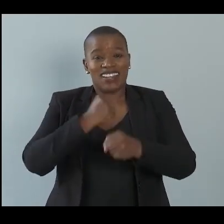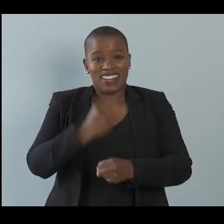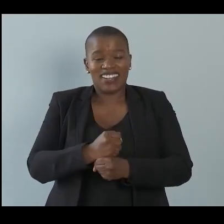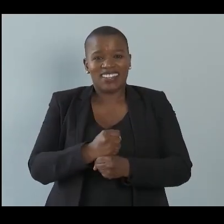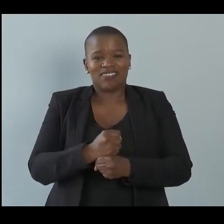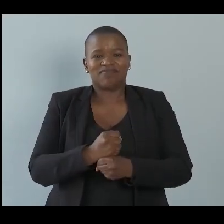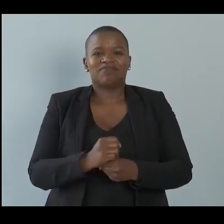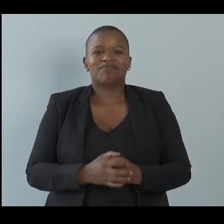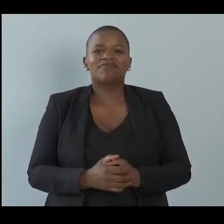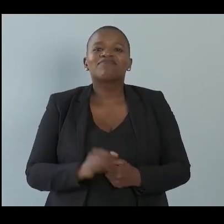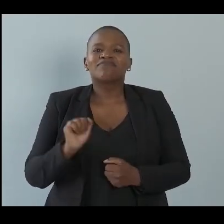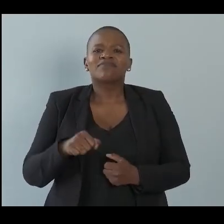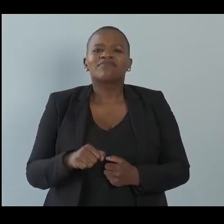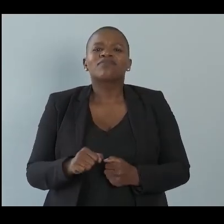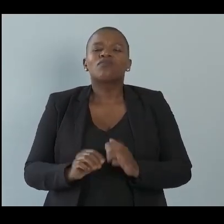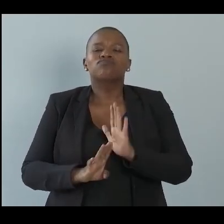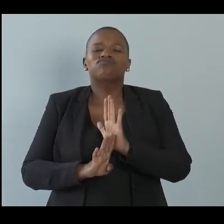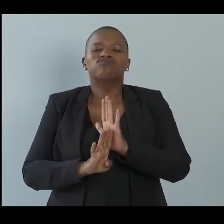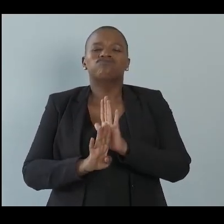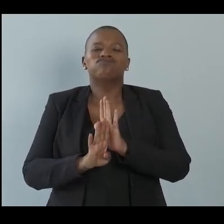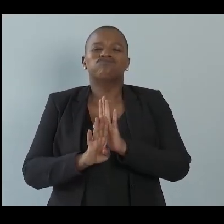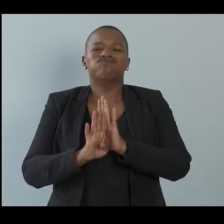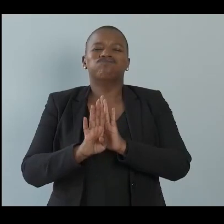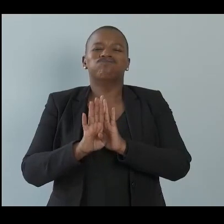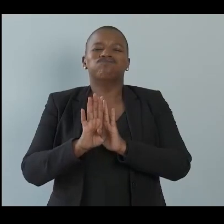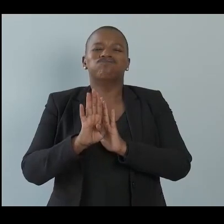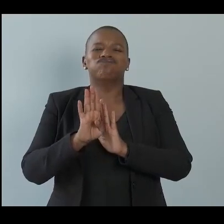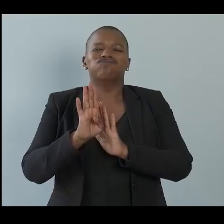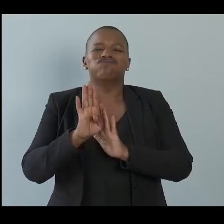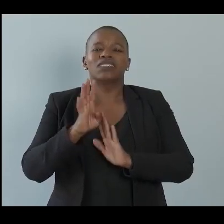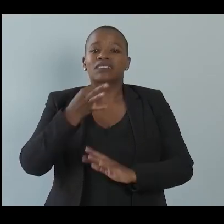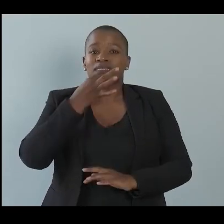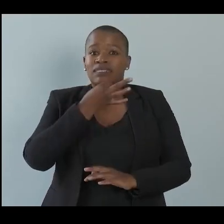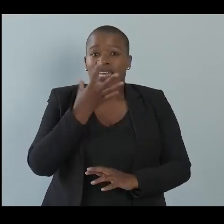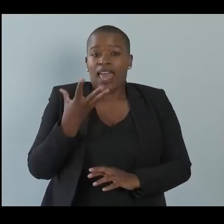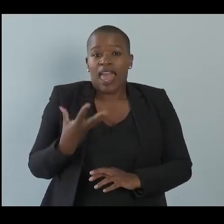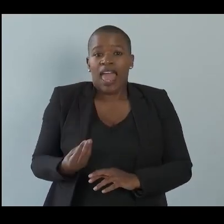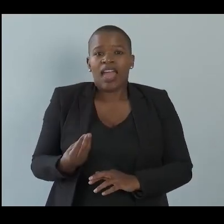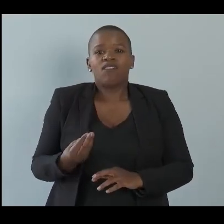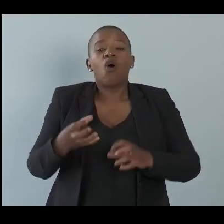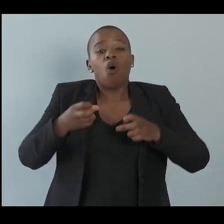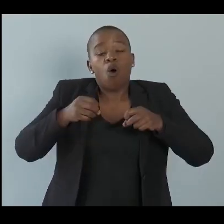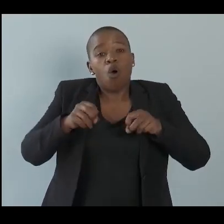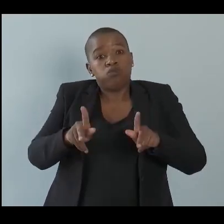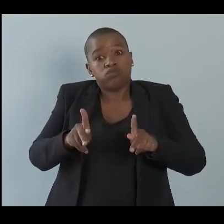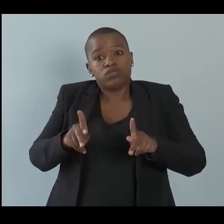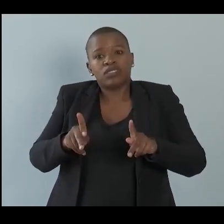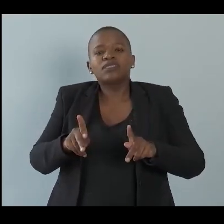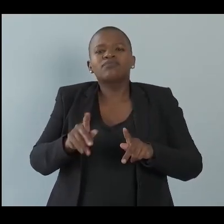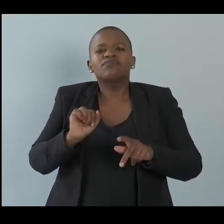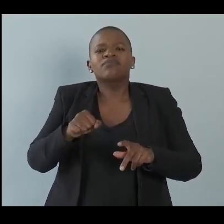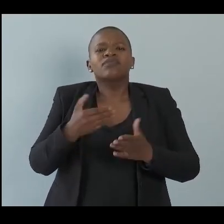improvement strategy for Netstar. I highlighted that we have an opportunity to claw back market share by refocusing on the